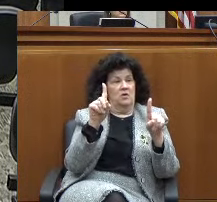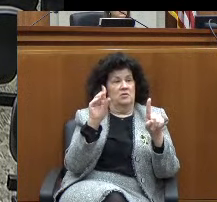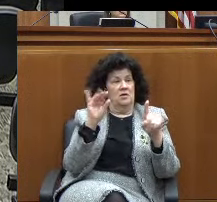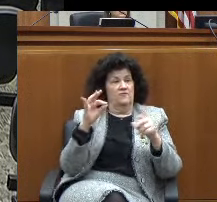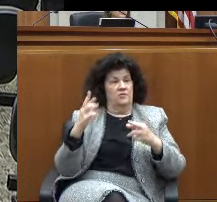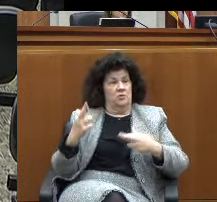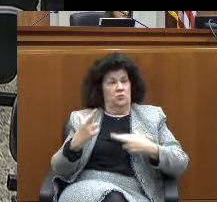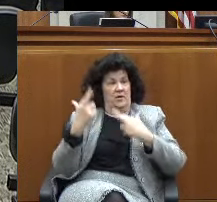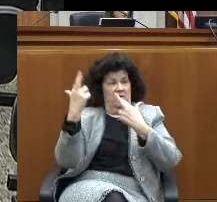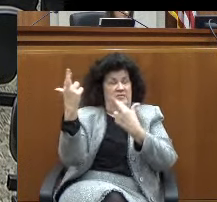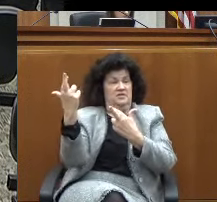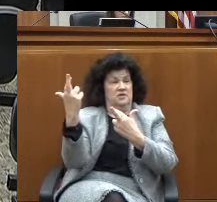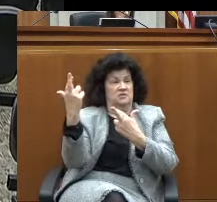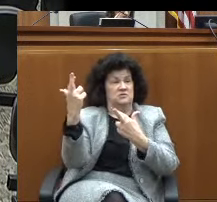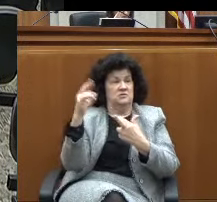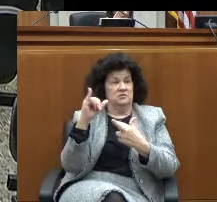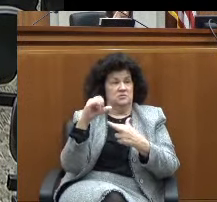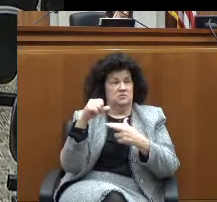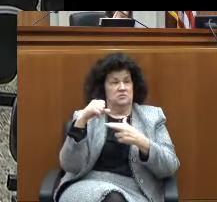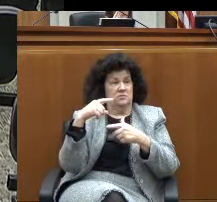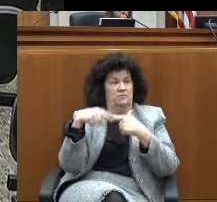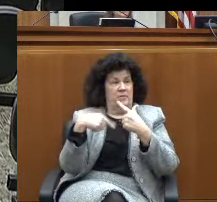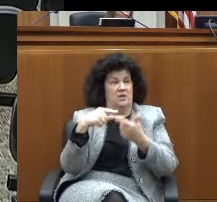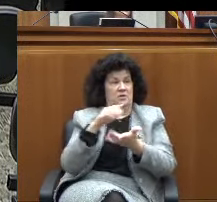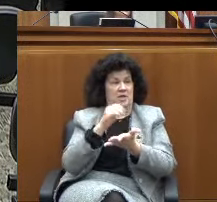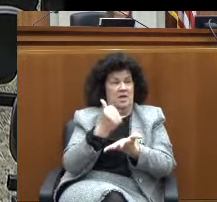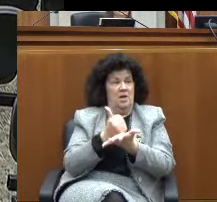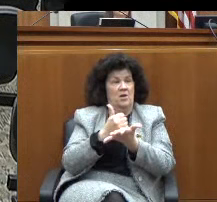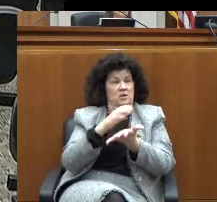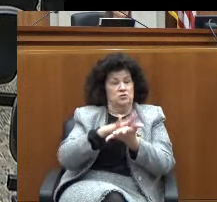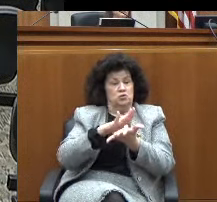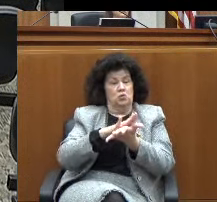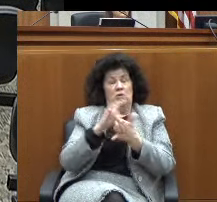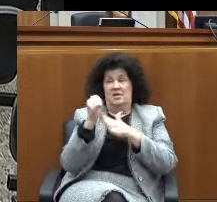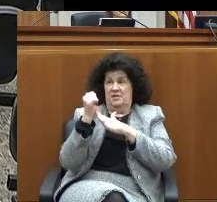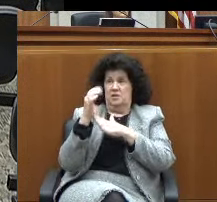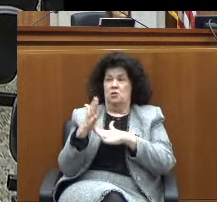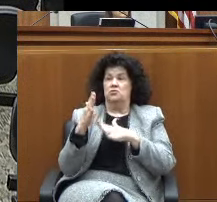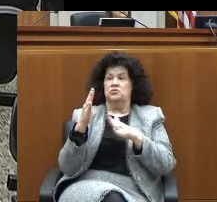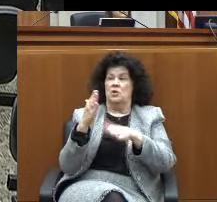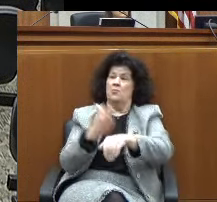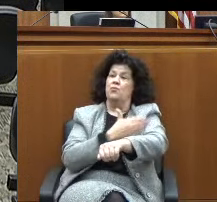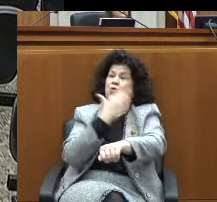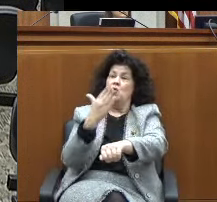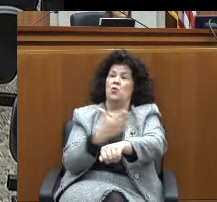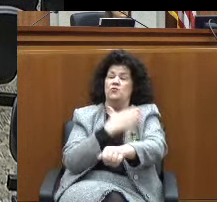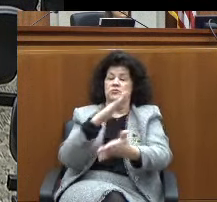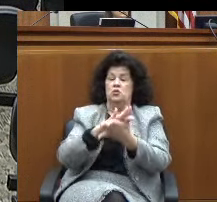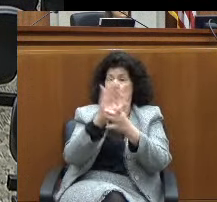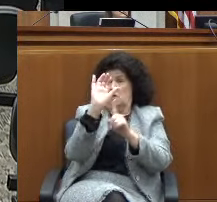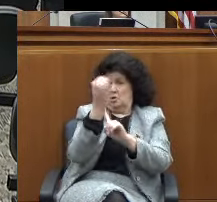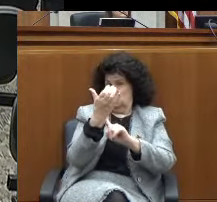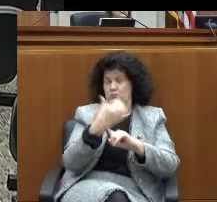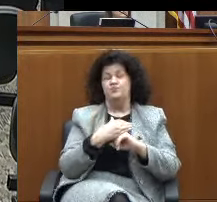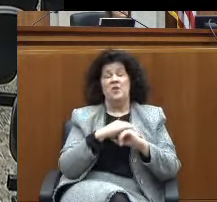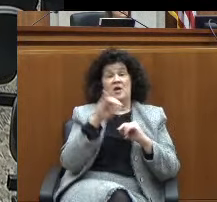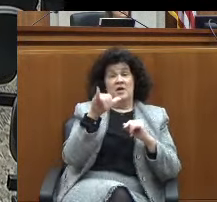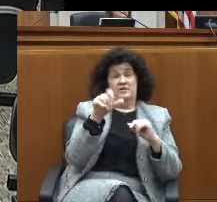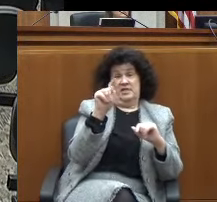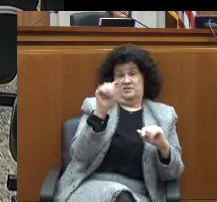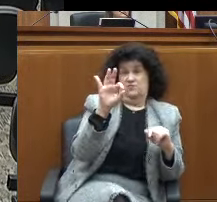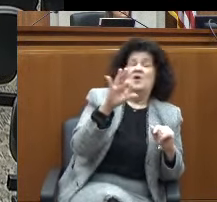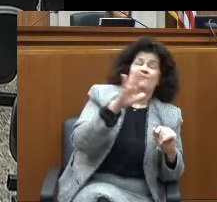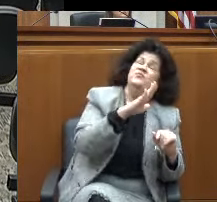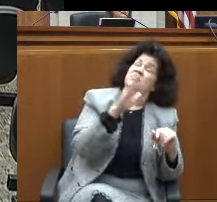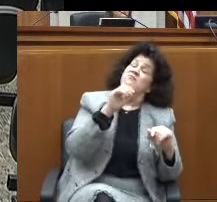the recommendations is around helping school systems and school leaders improve climate and culture. The task force, and